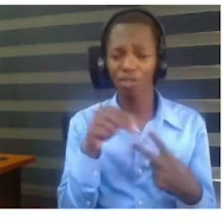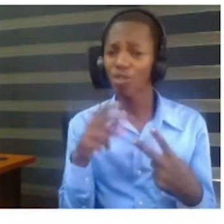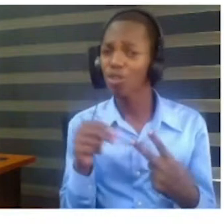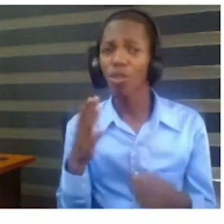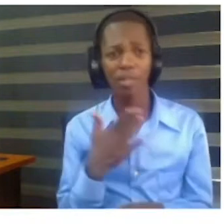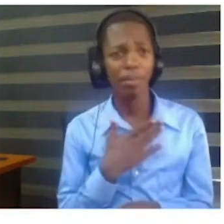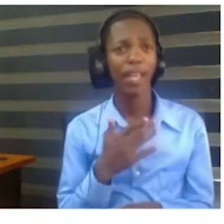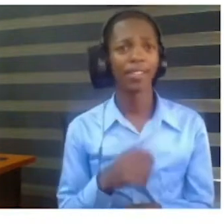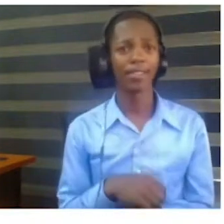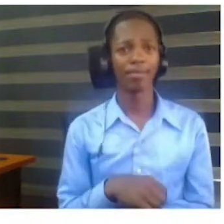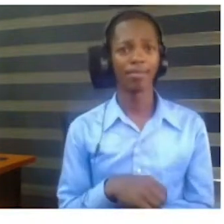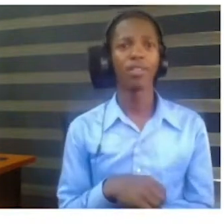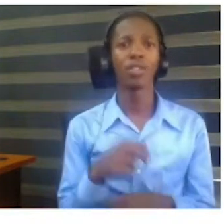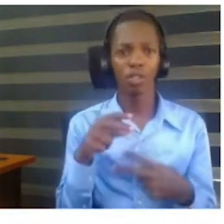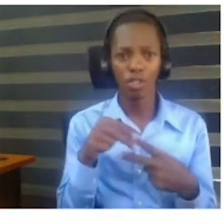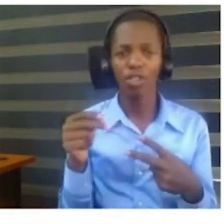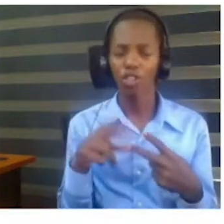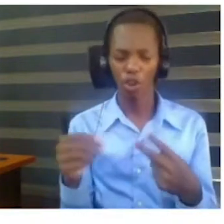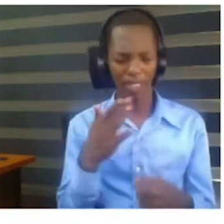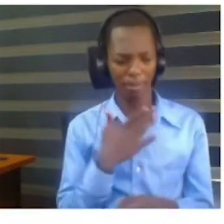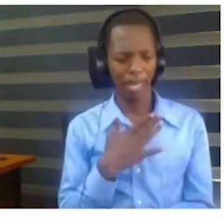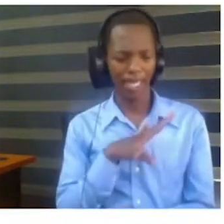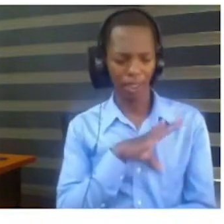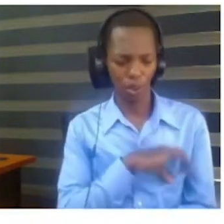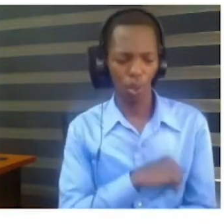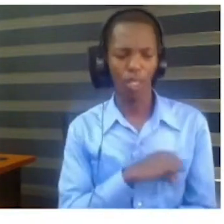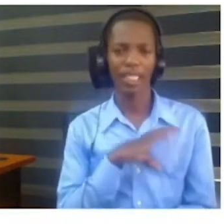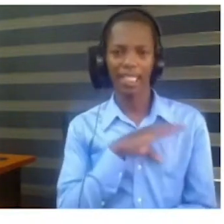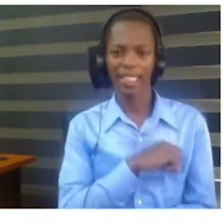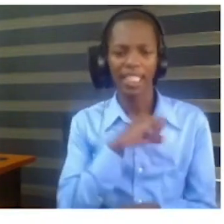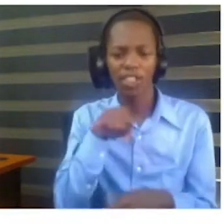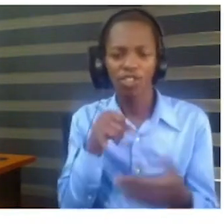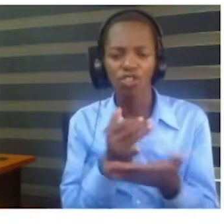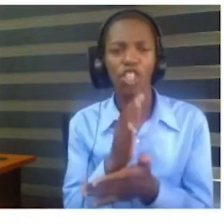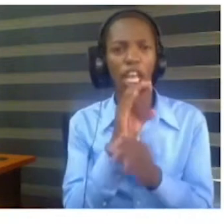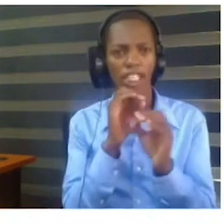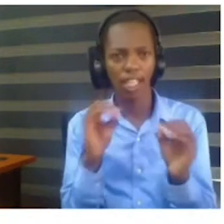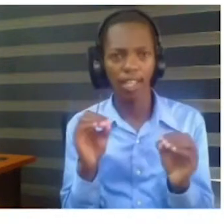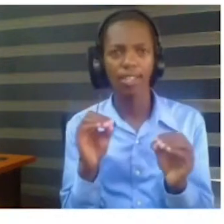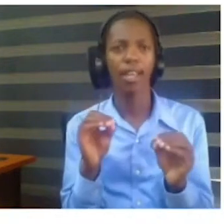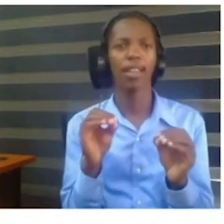to tolerate injustice or advocate for inclusion.